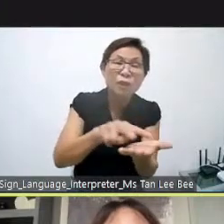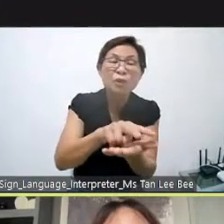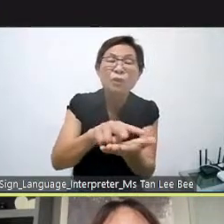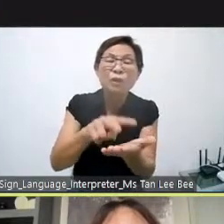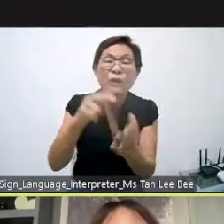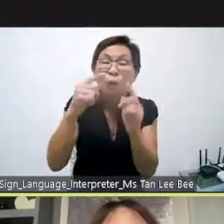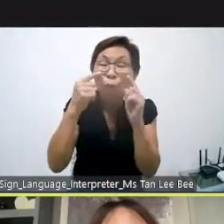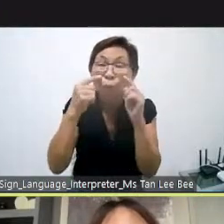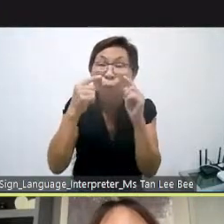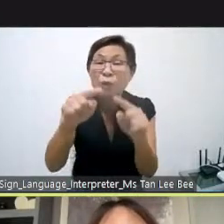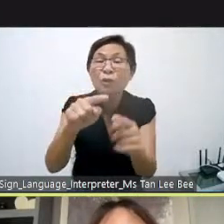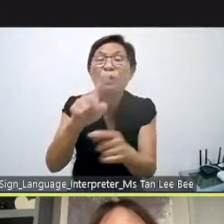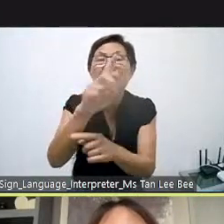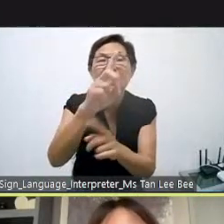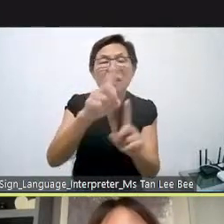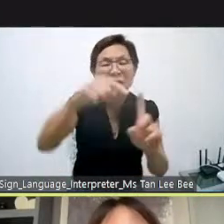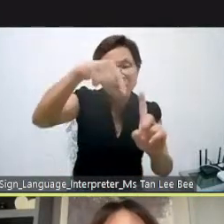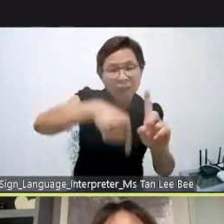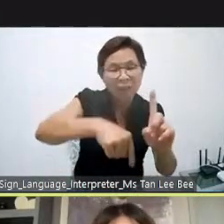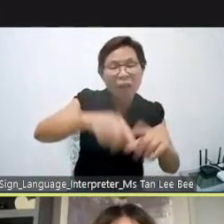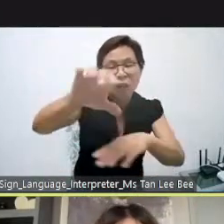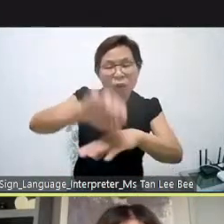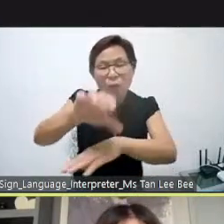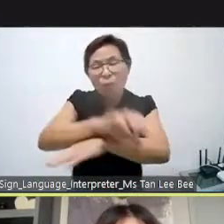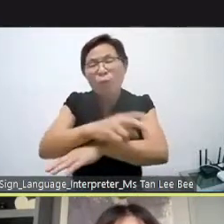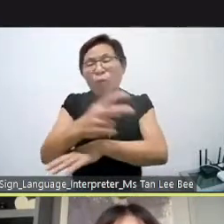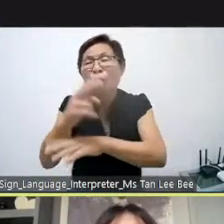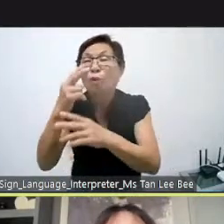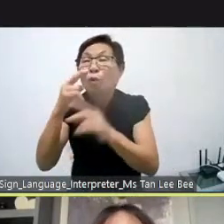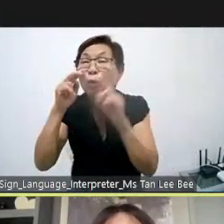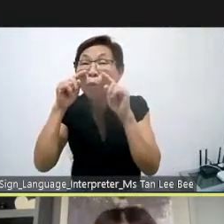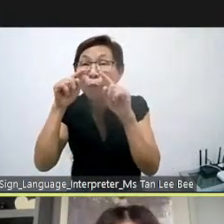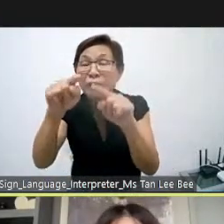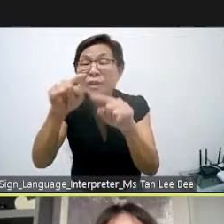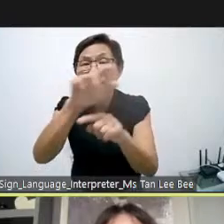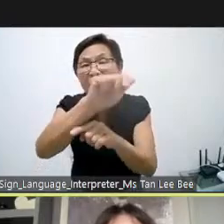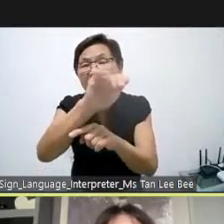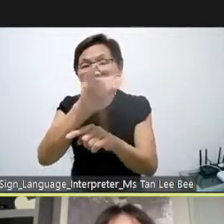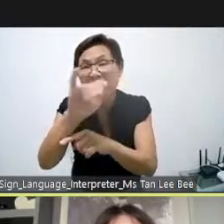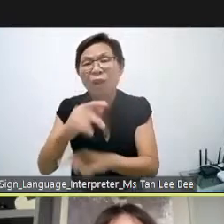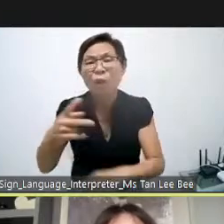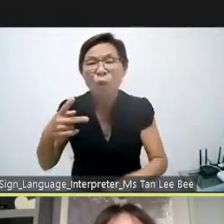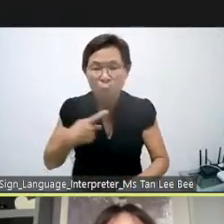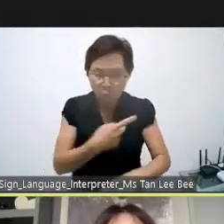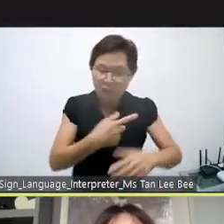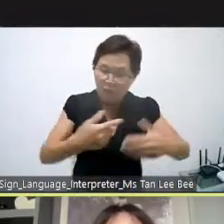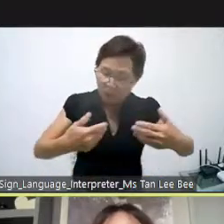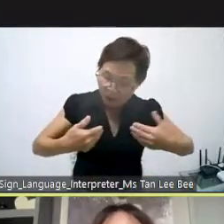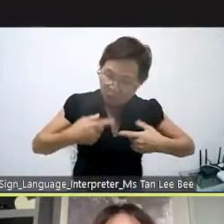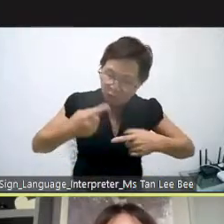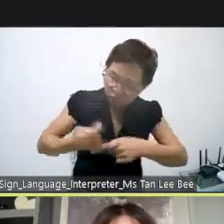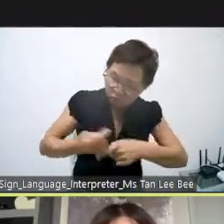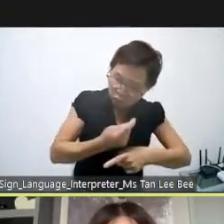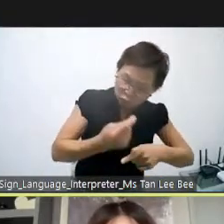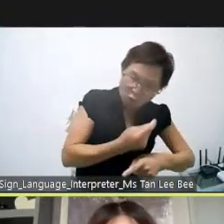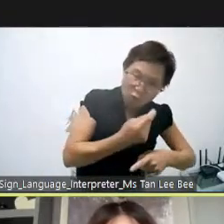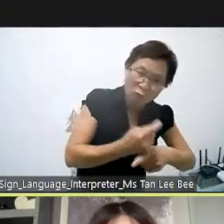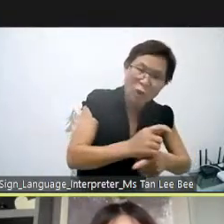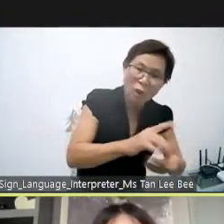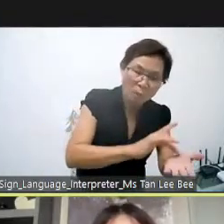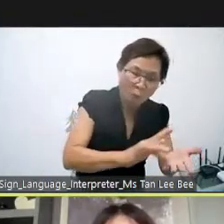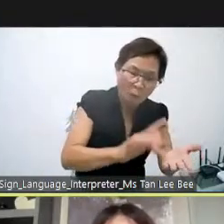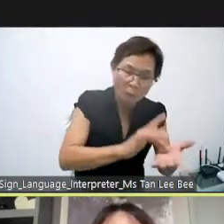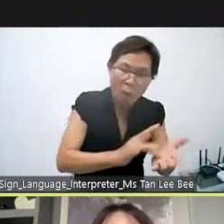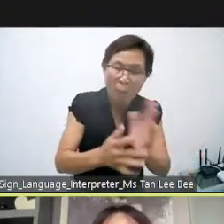training the computer vision AI. We also training the mobile